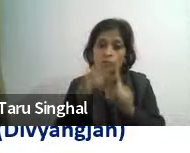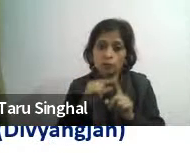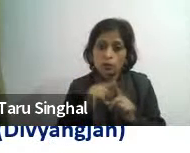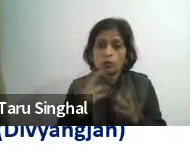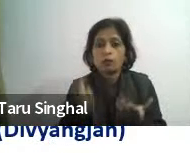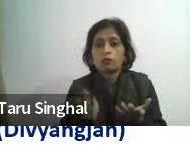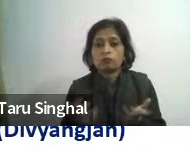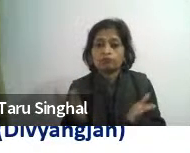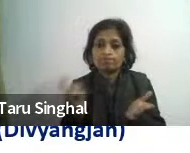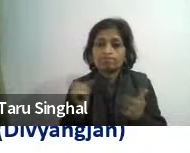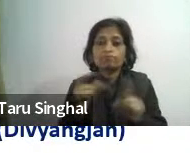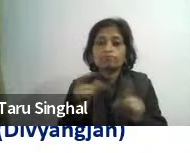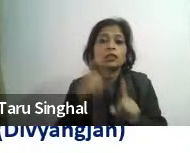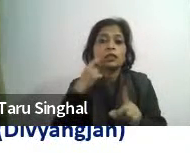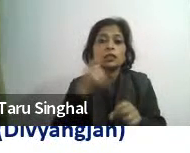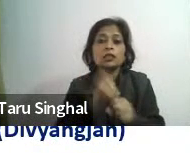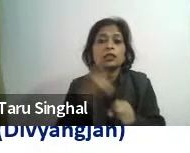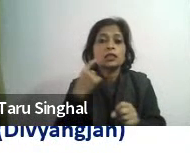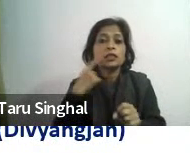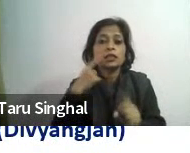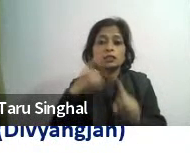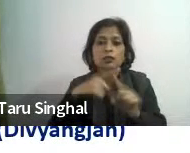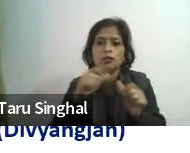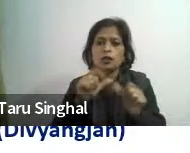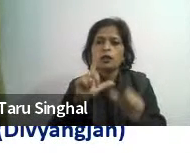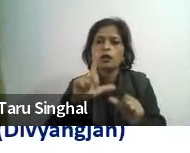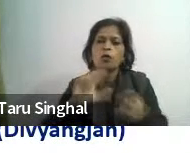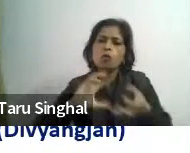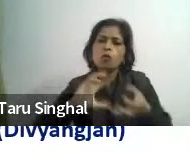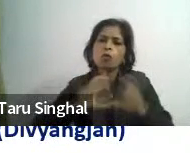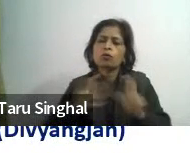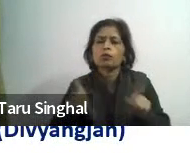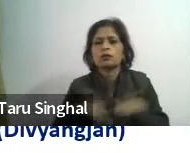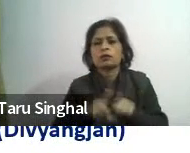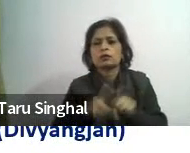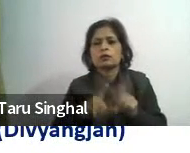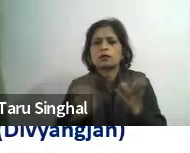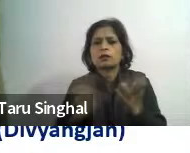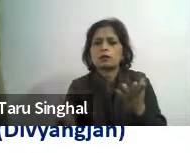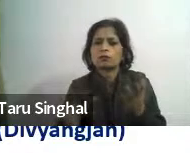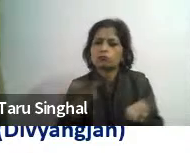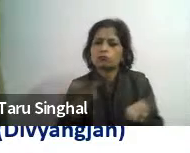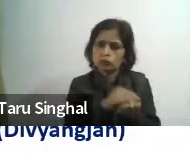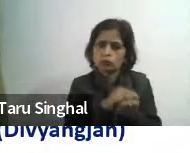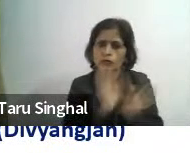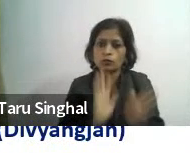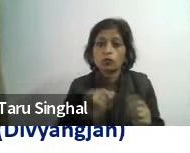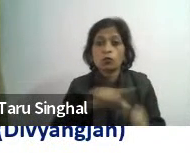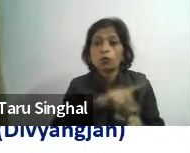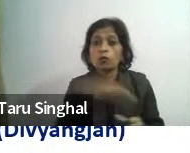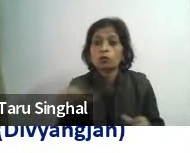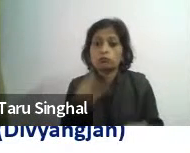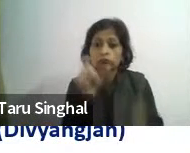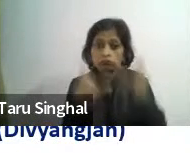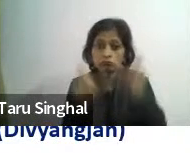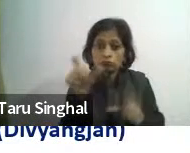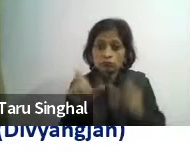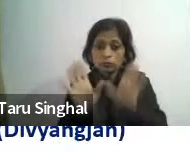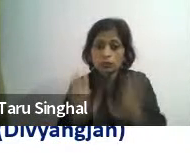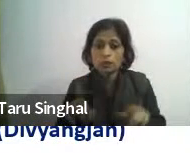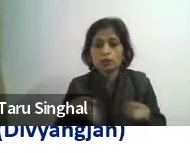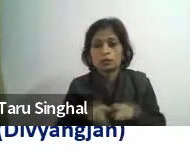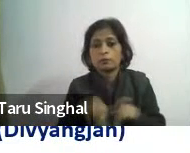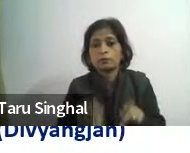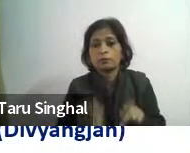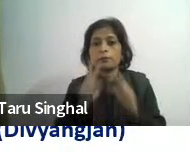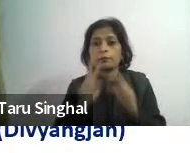or digital attendance is recorded automatically. So I'm requesting all the participants to be present